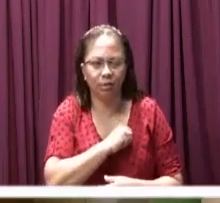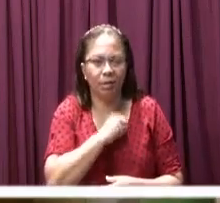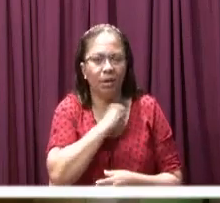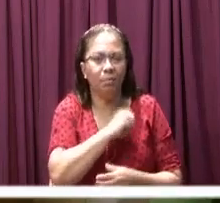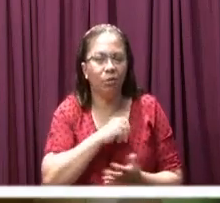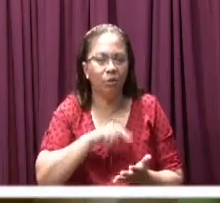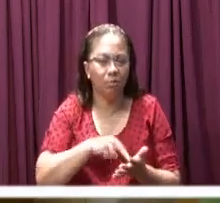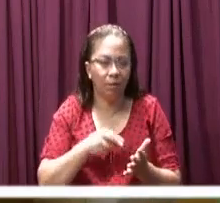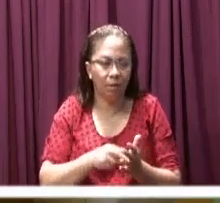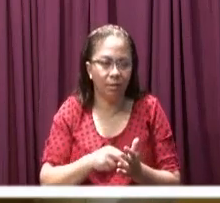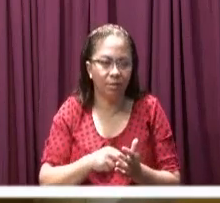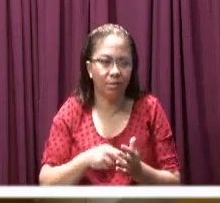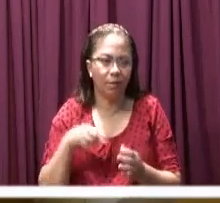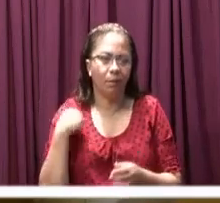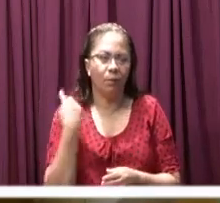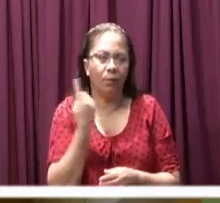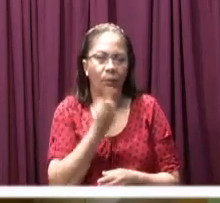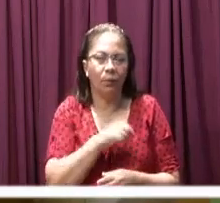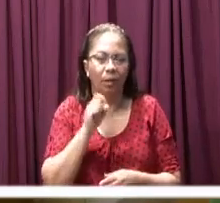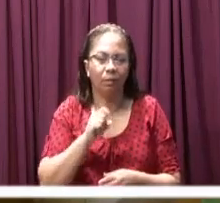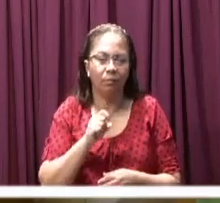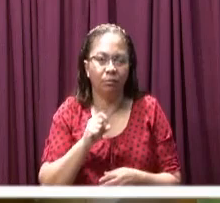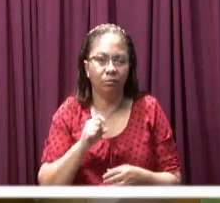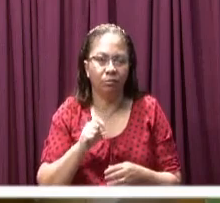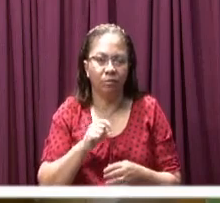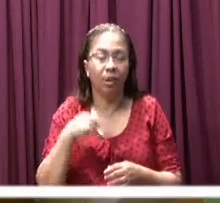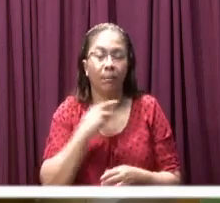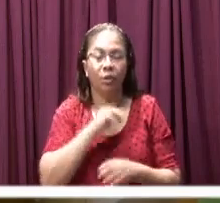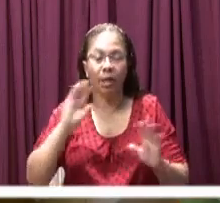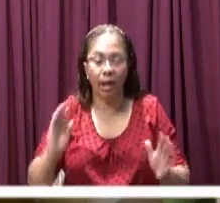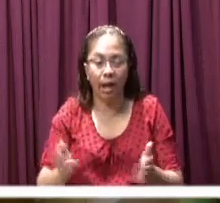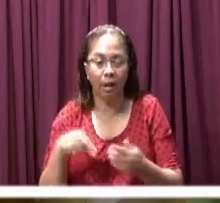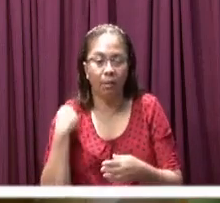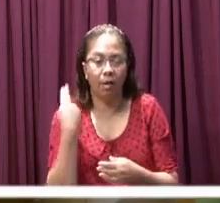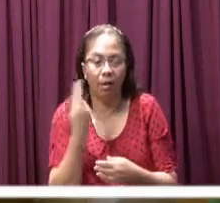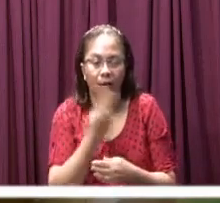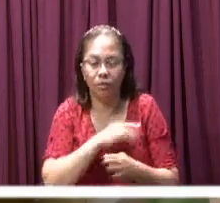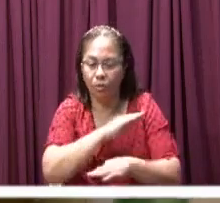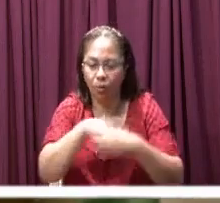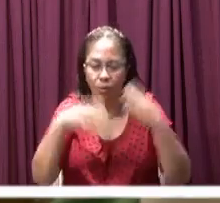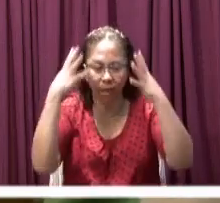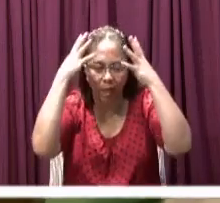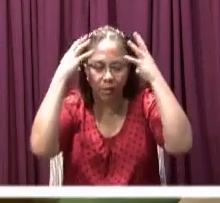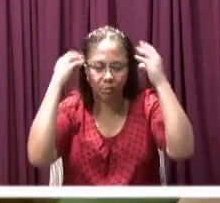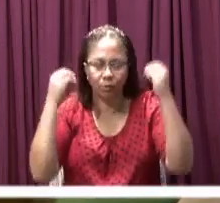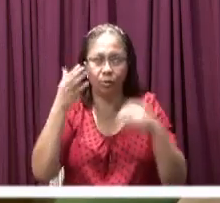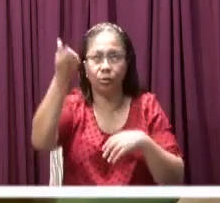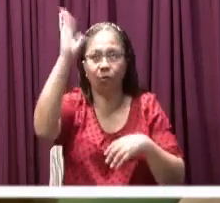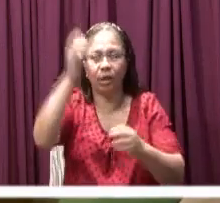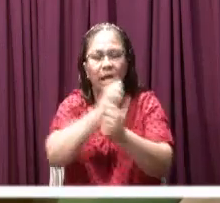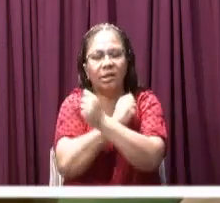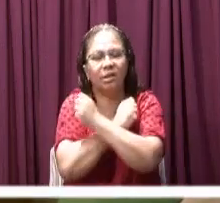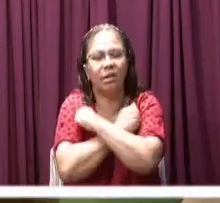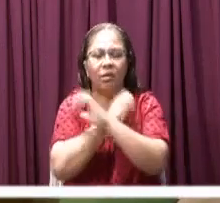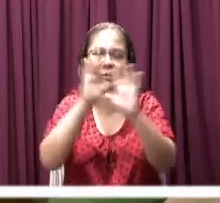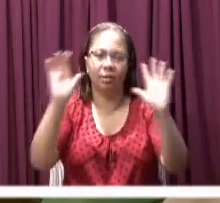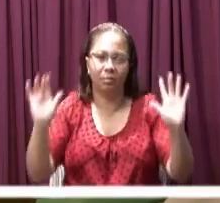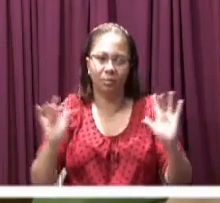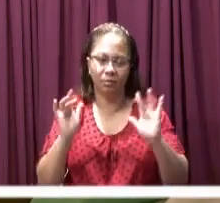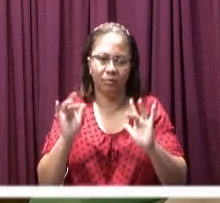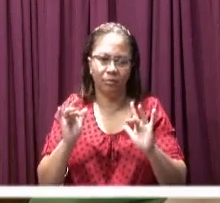to experience the loving kindness of God. To cure the illnesses of